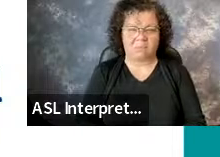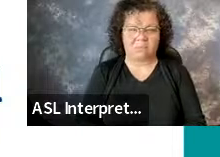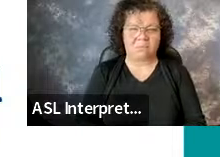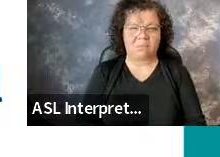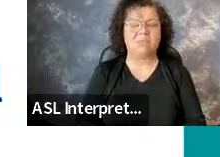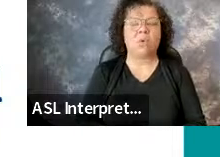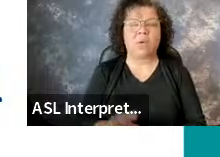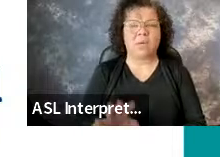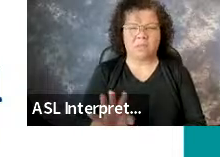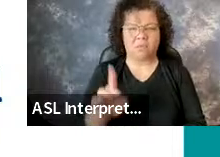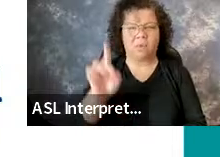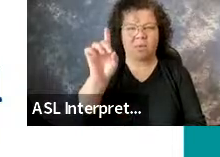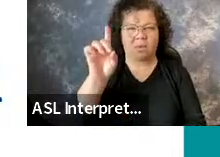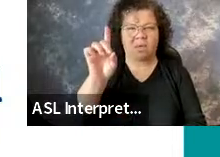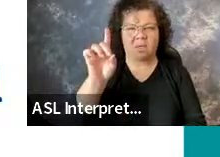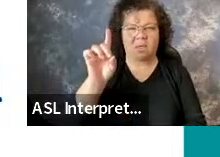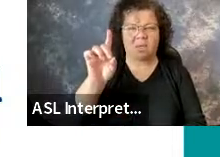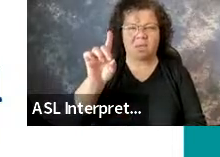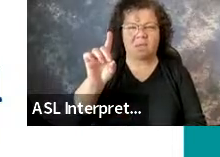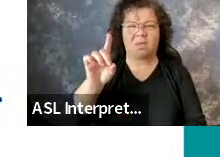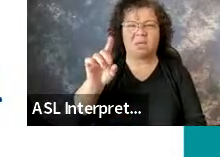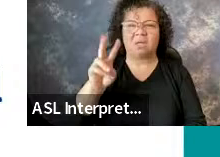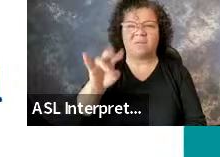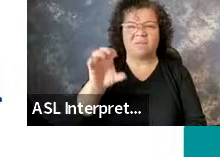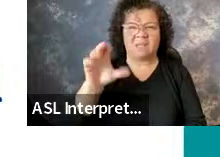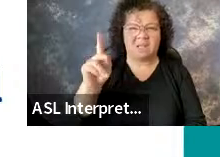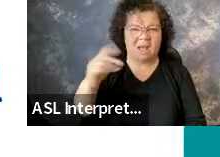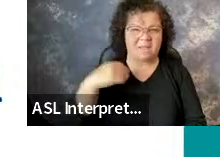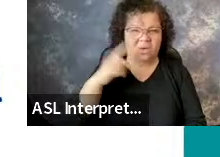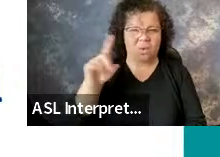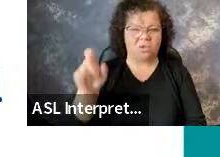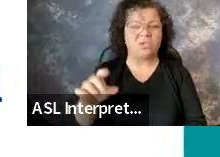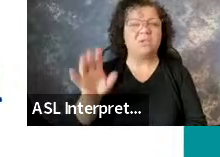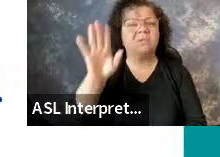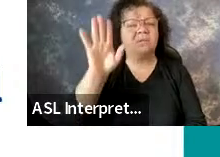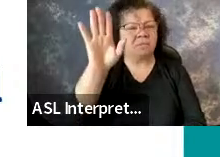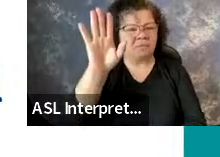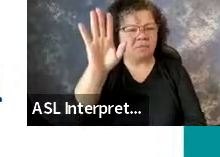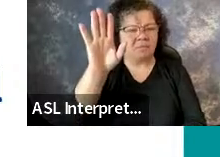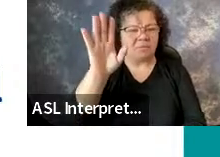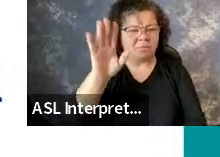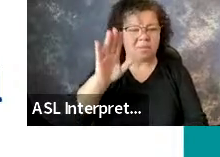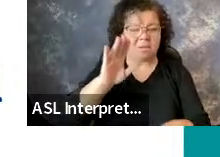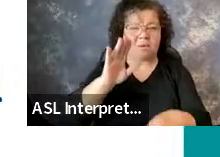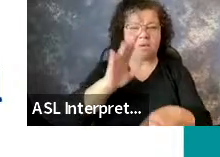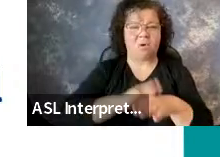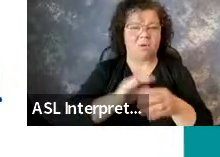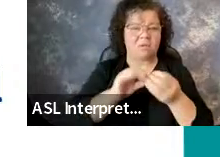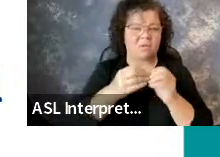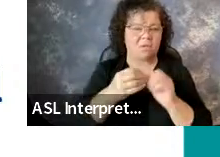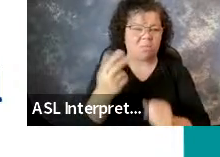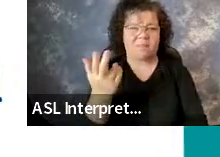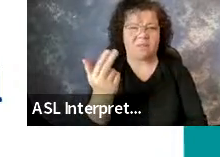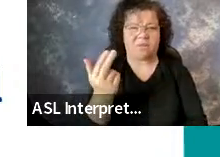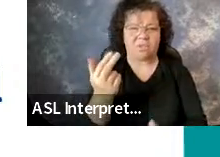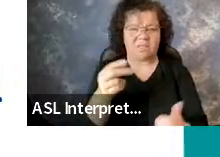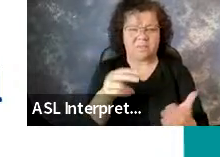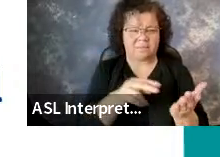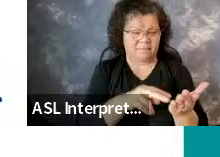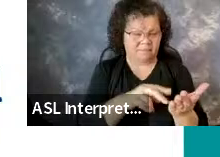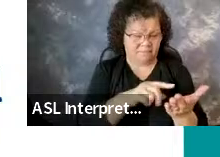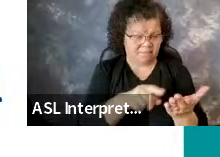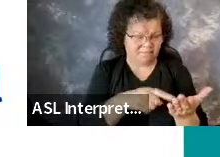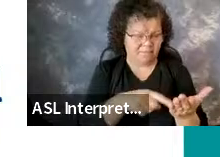Okay, sorry, hang on folks. Go ahead, Vicky has a question. Well, on 13, are there